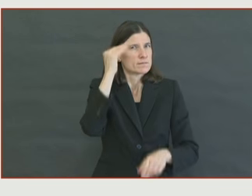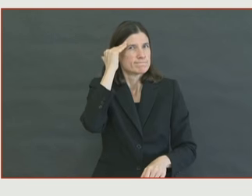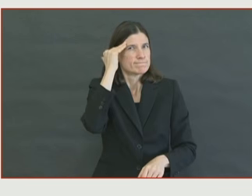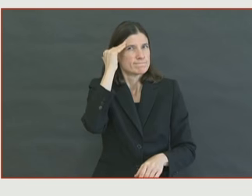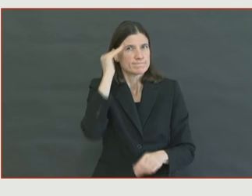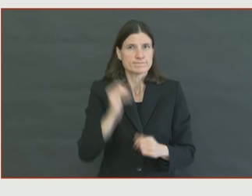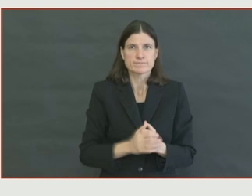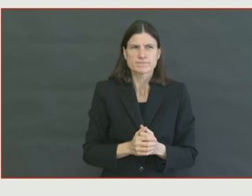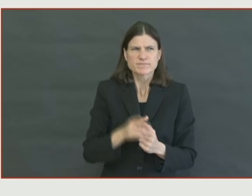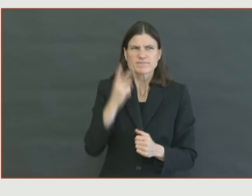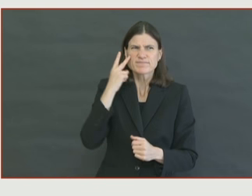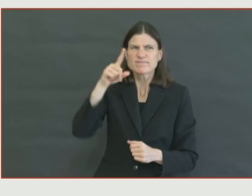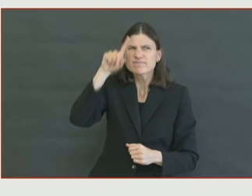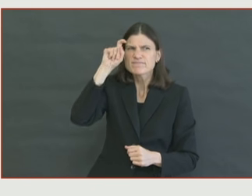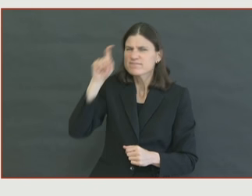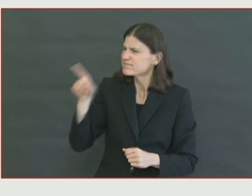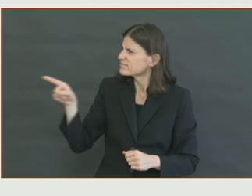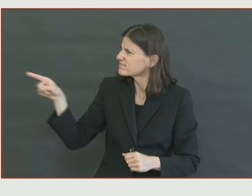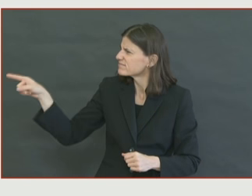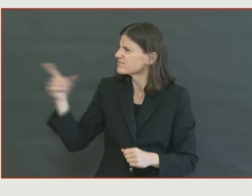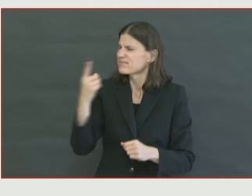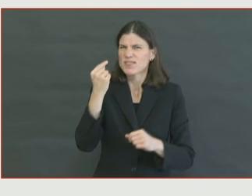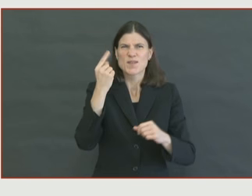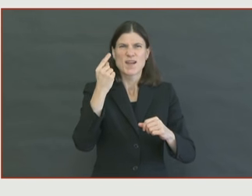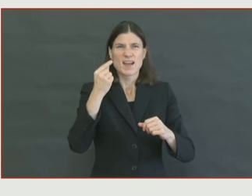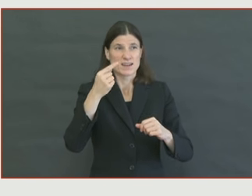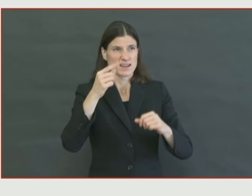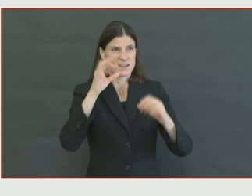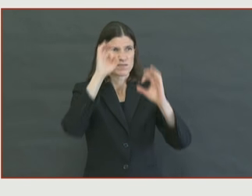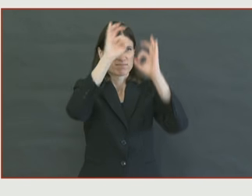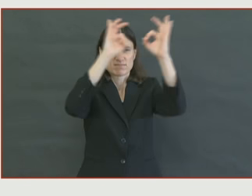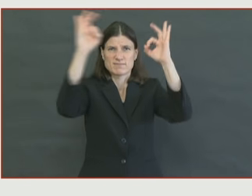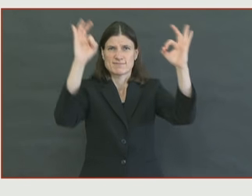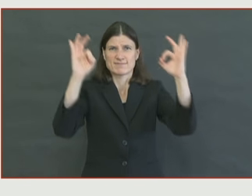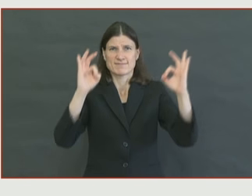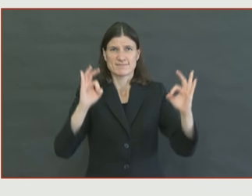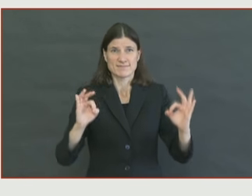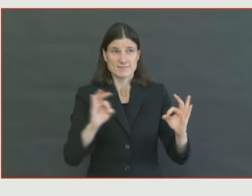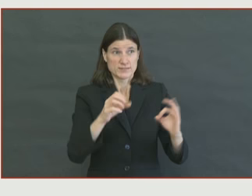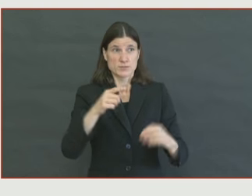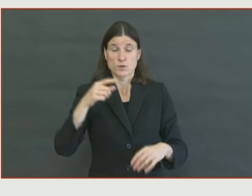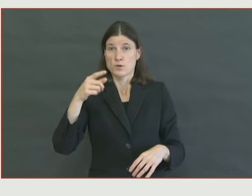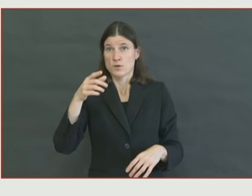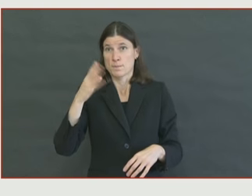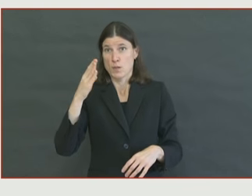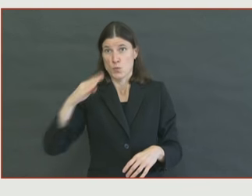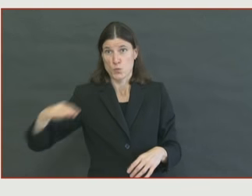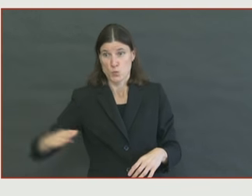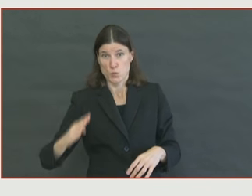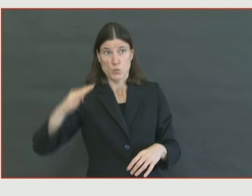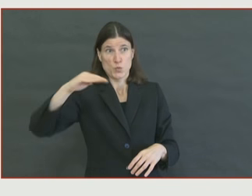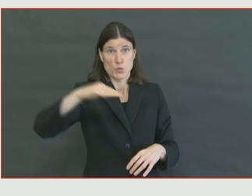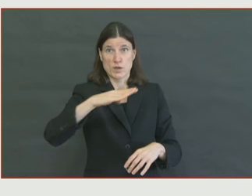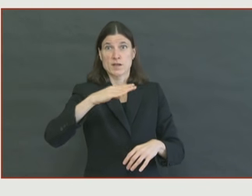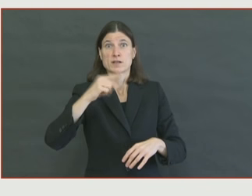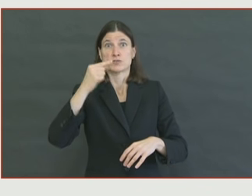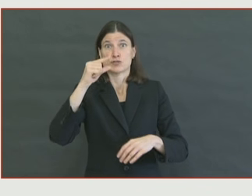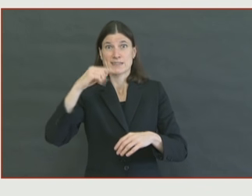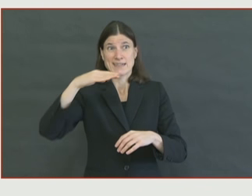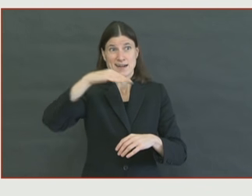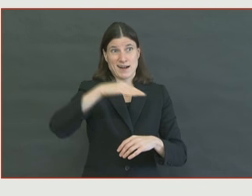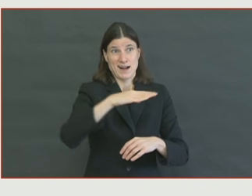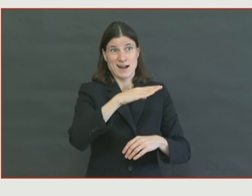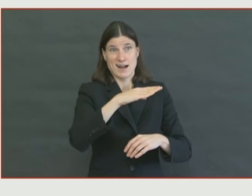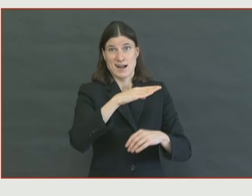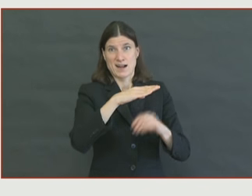slide. There are a few dots that are highest above the green line right around April 20th